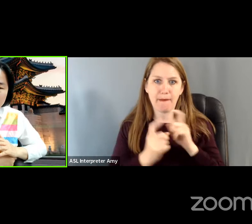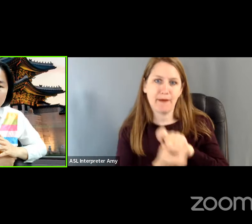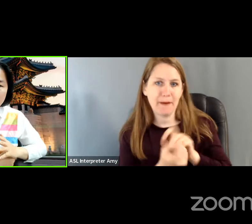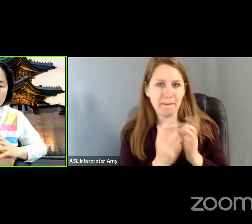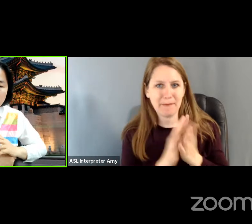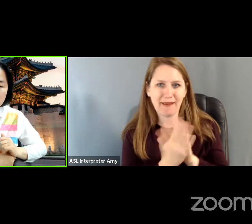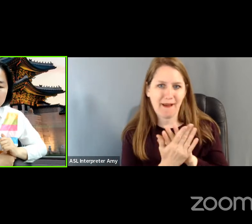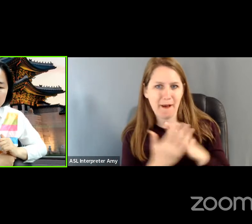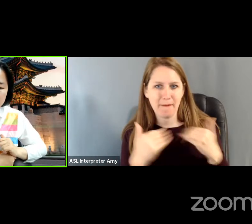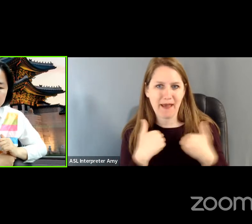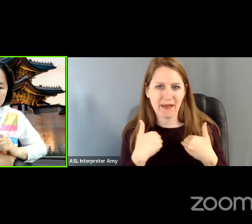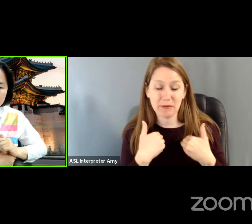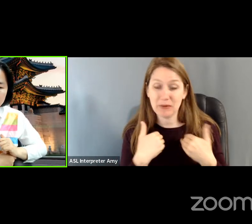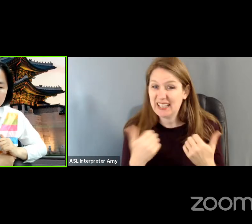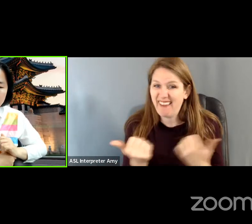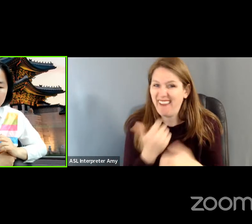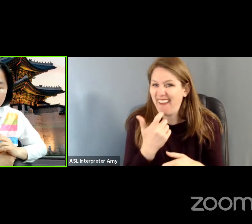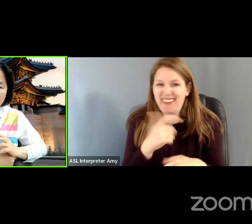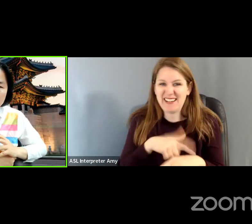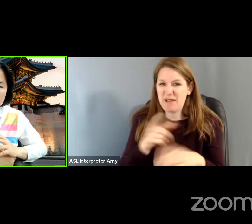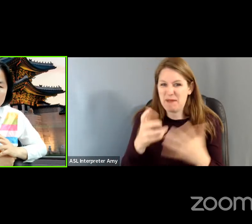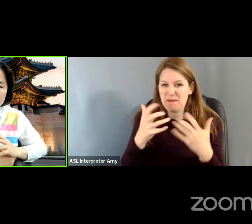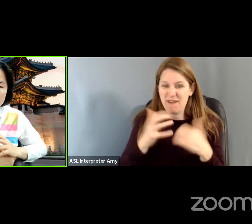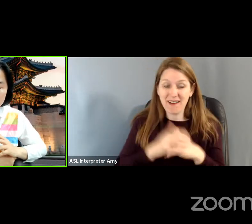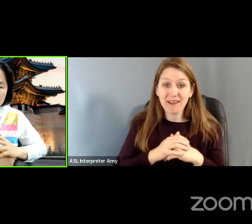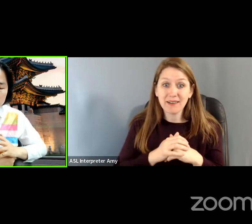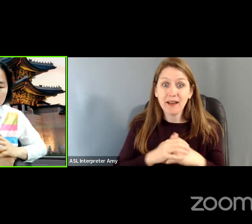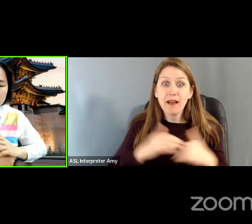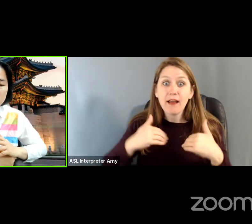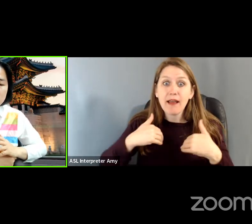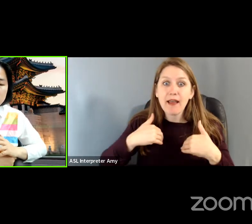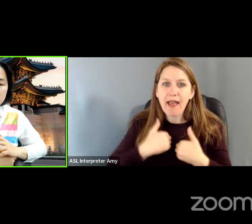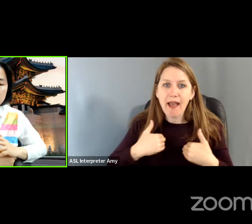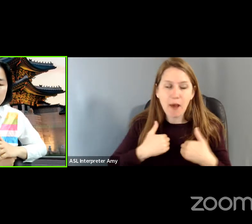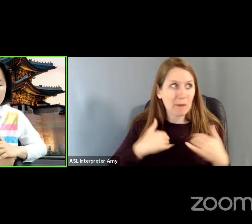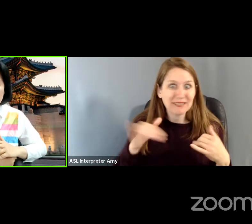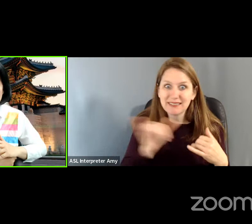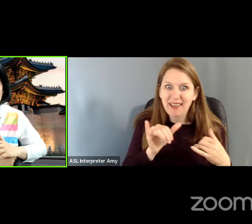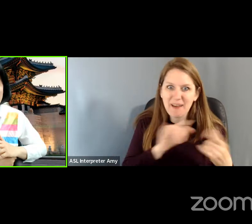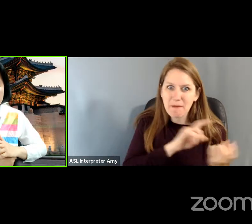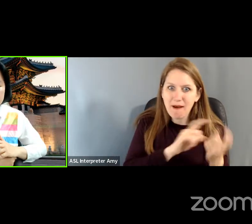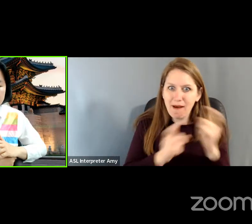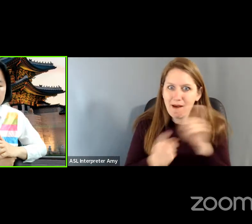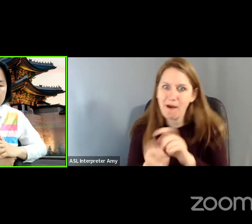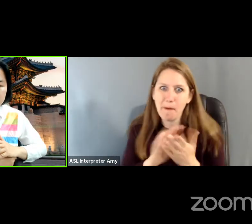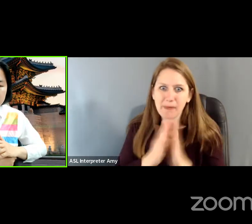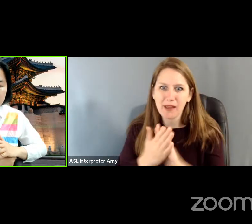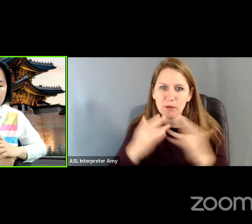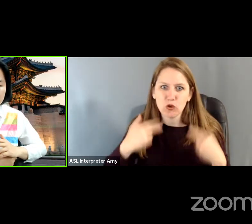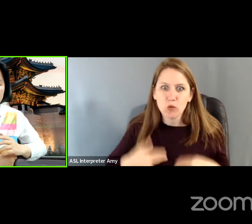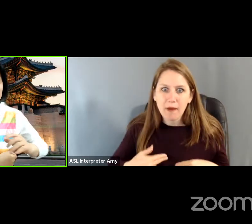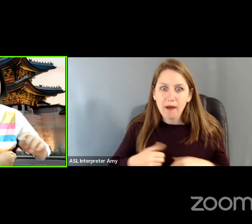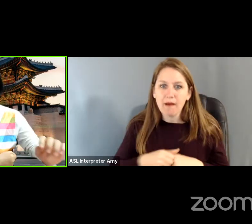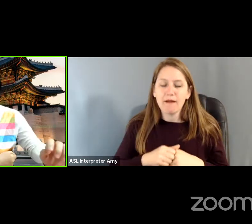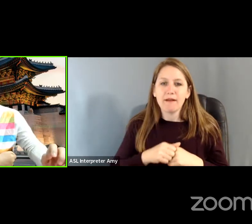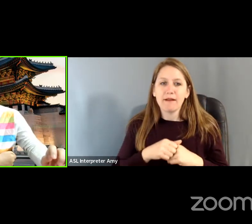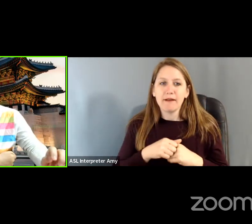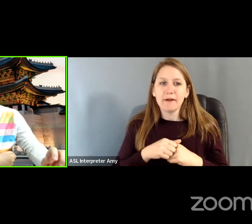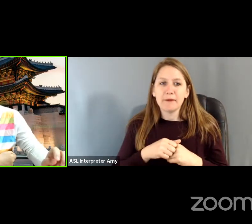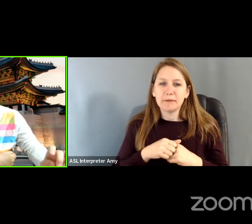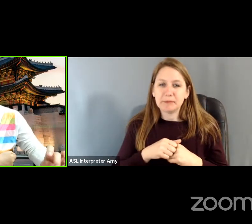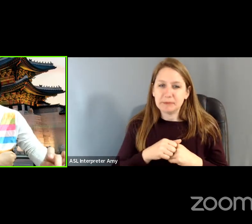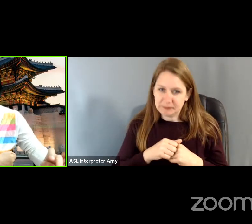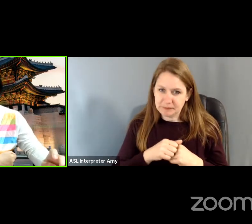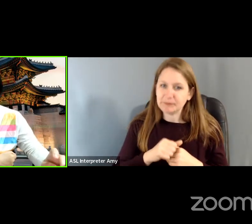at any time they wanted, and animals could also turn into humans. They